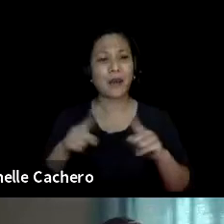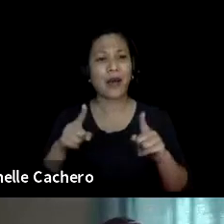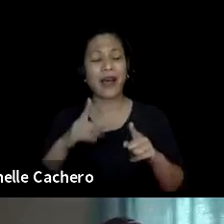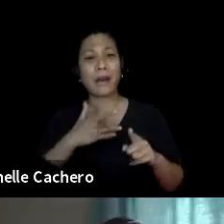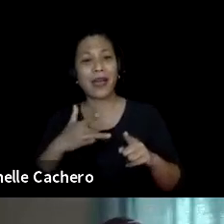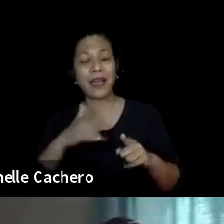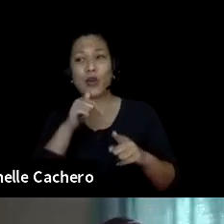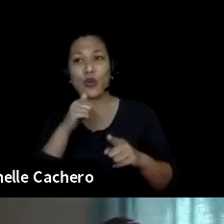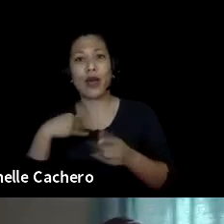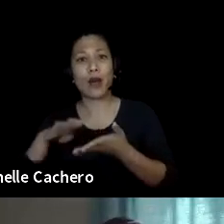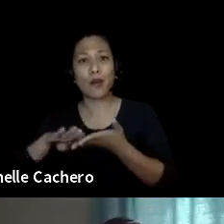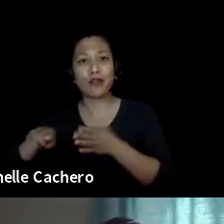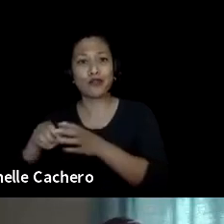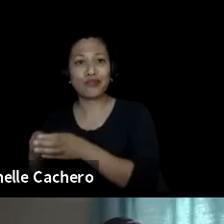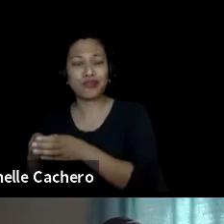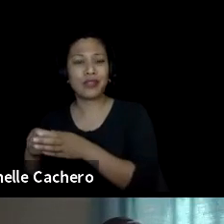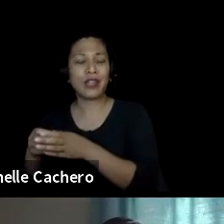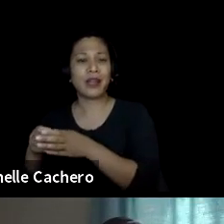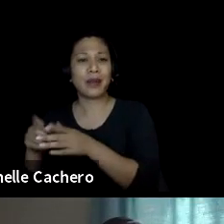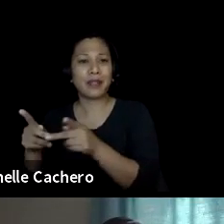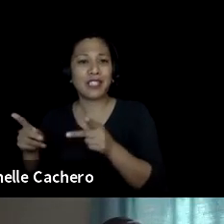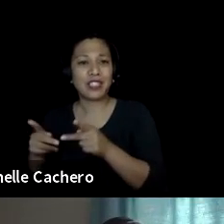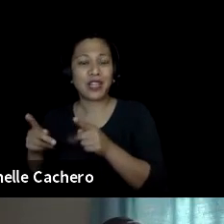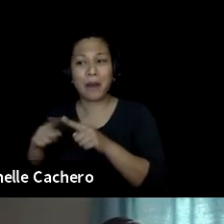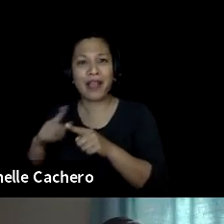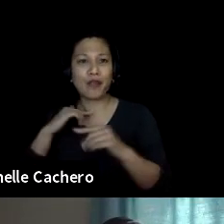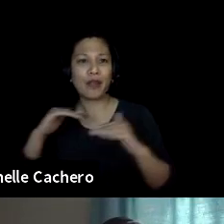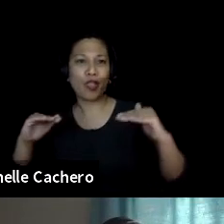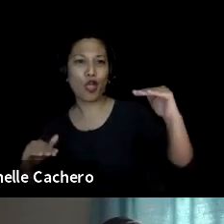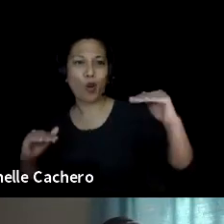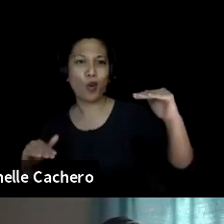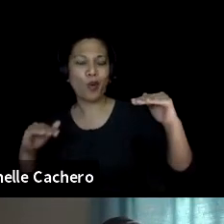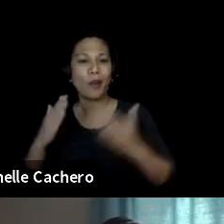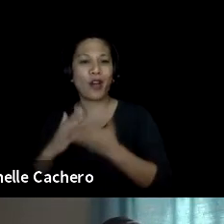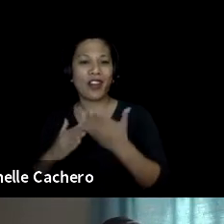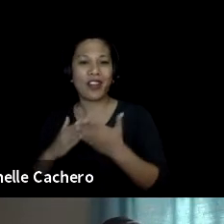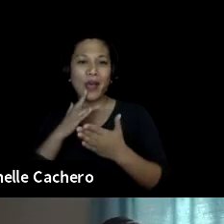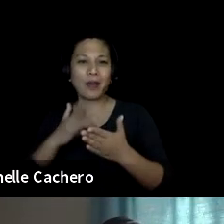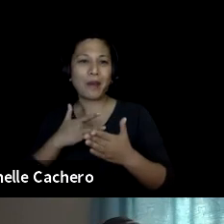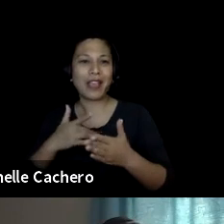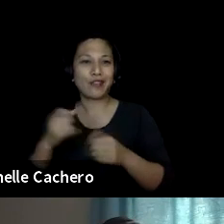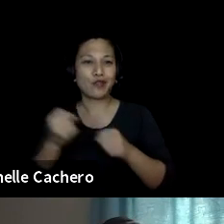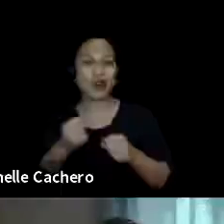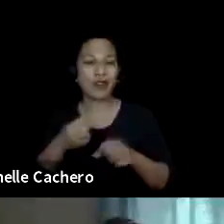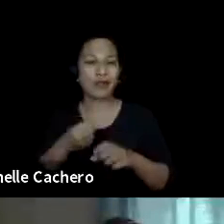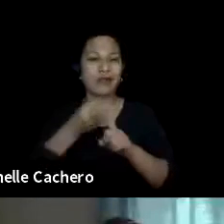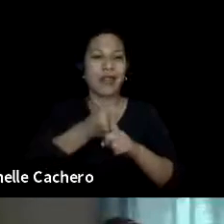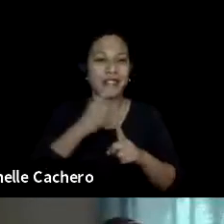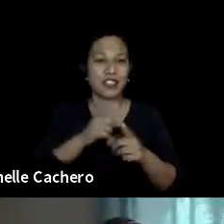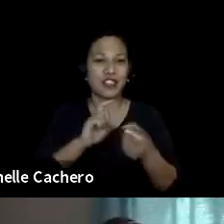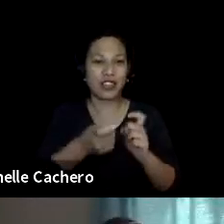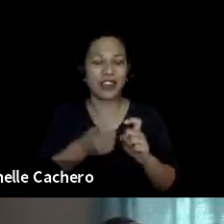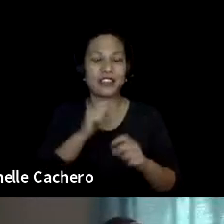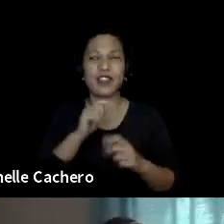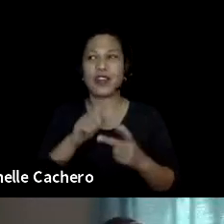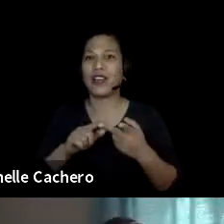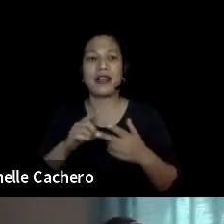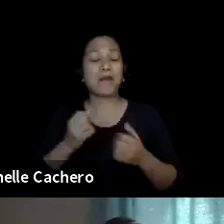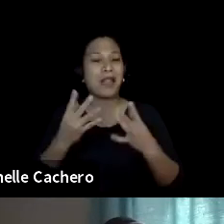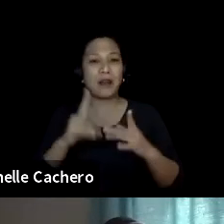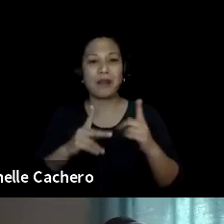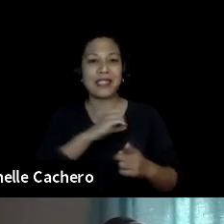people who do not affect change, who are on the low end of the spectrum. We have people who are not calling out their higher ups. We have